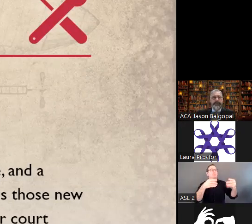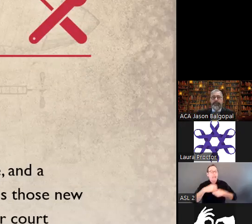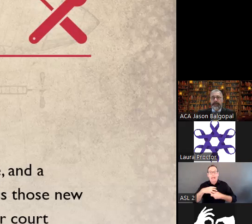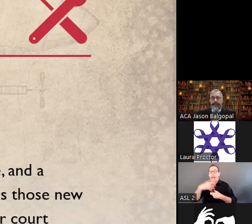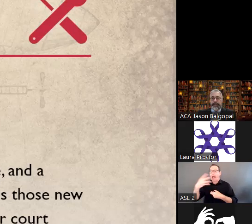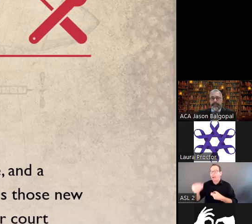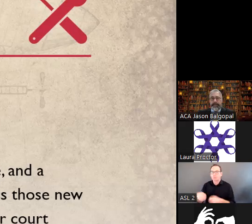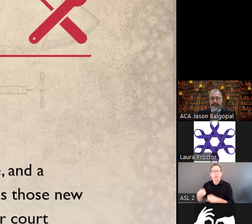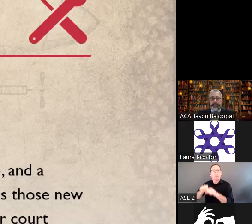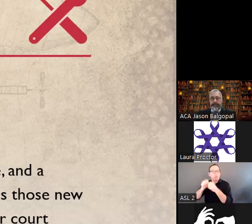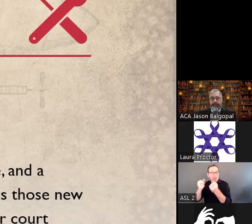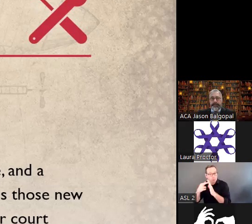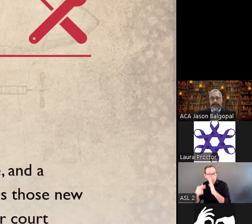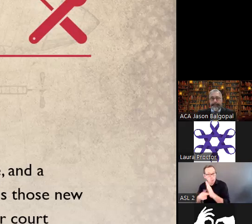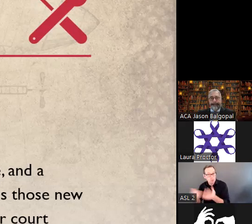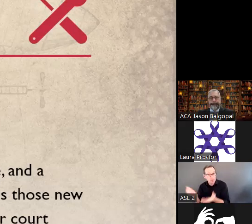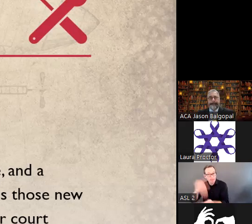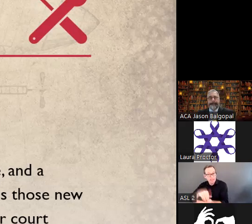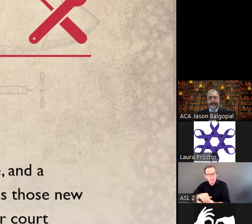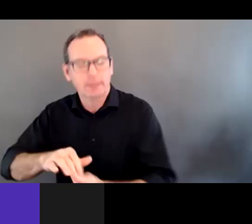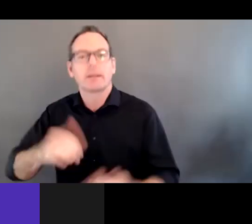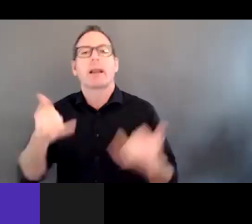Just going to stop the slideshow here.